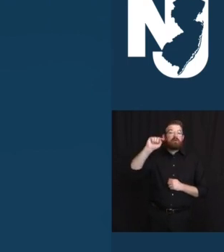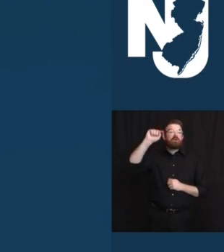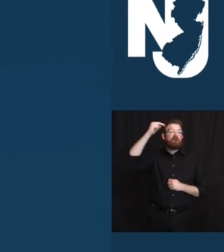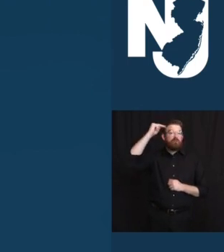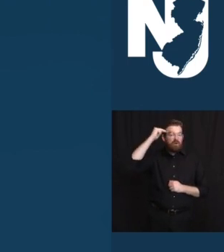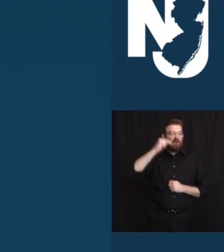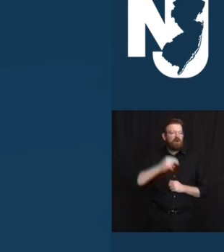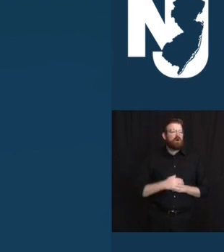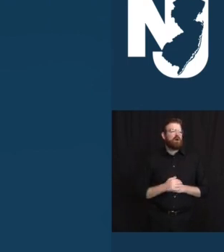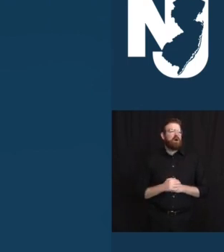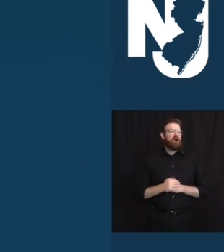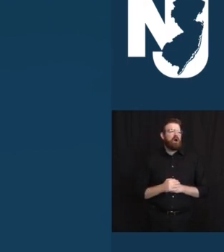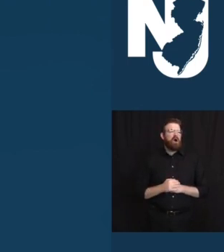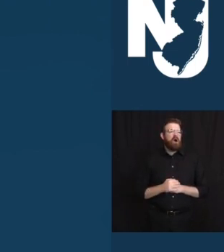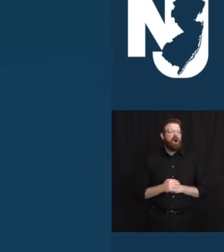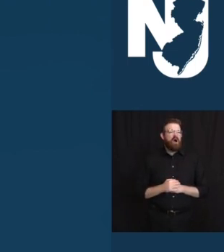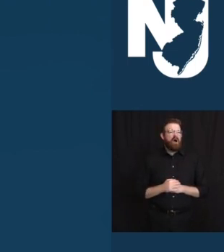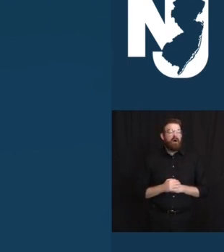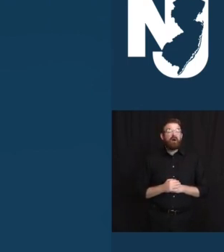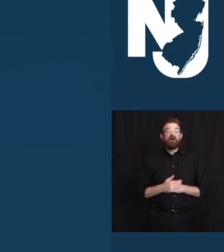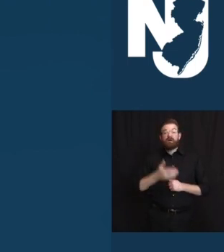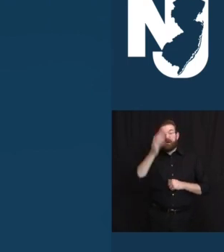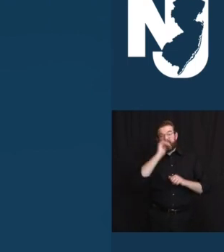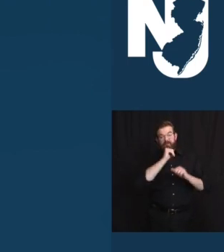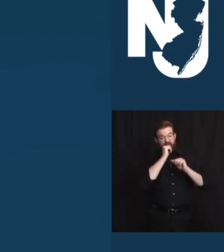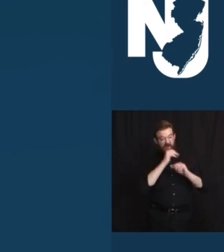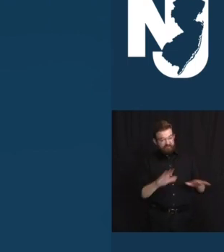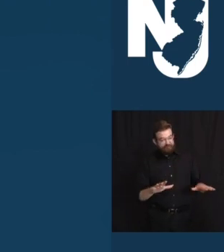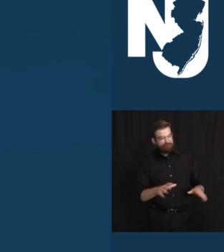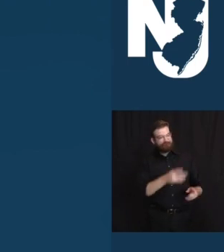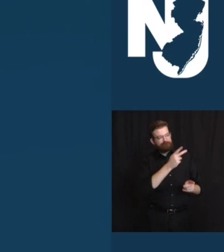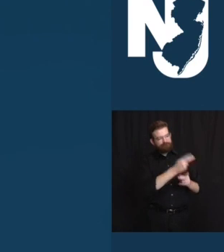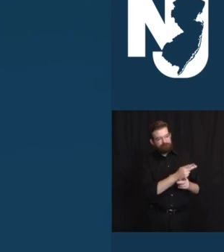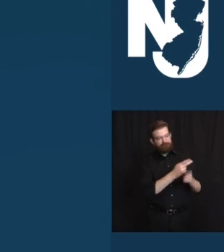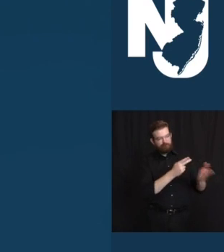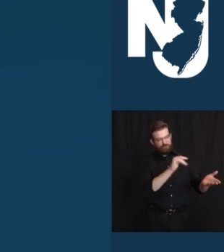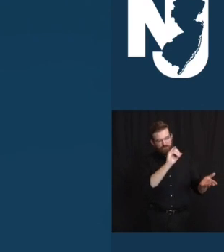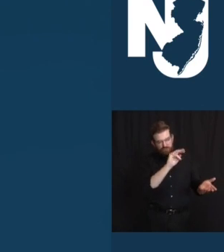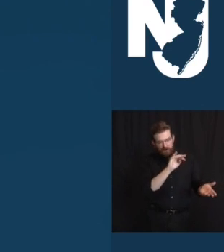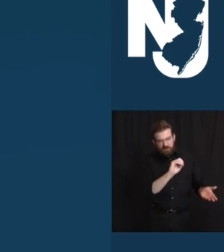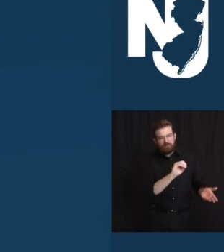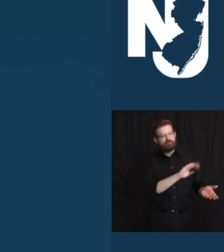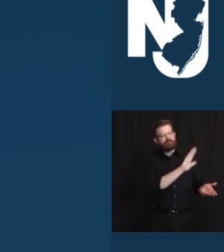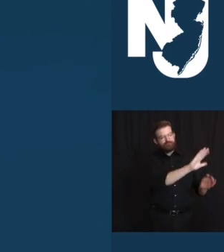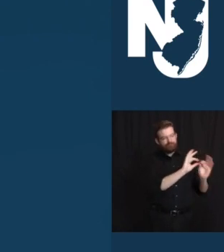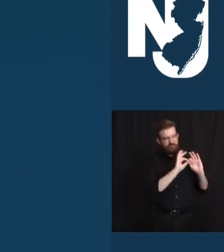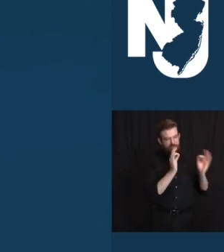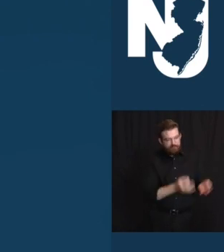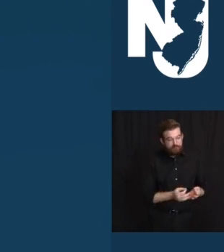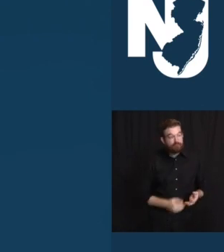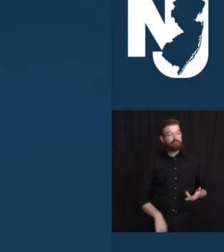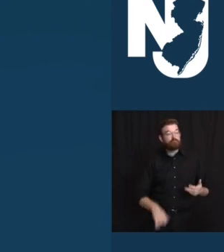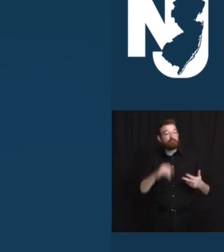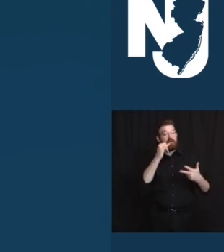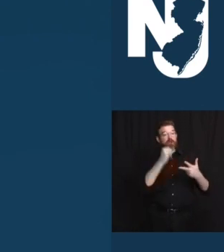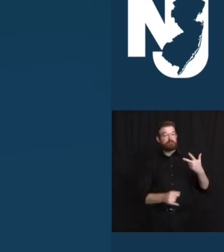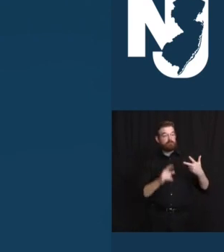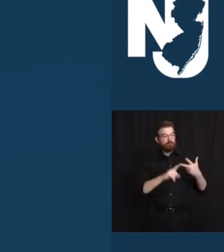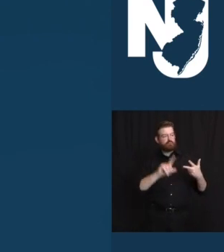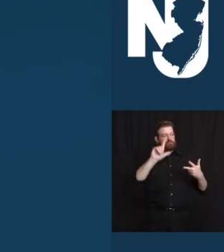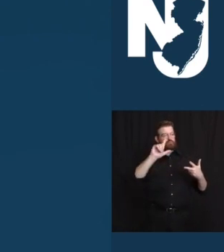and Chad. May God bless and watch over you, Jenny, and your family. Finally, we remember